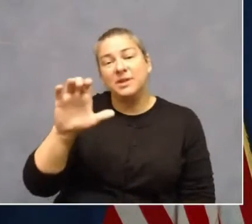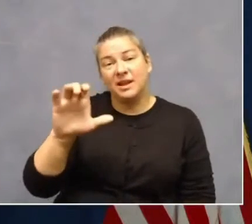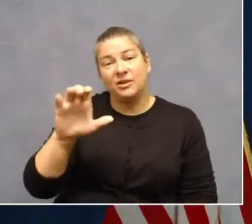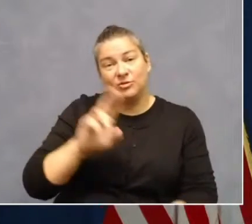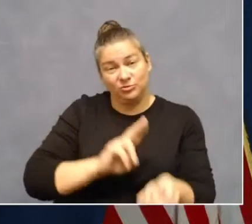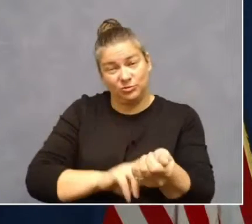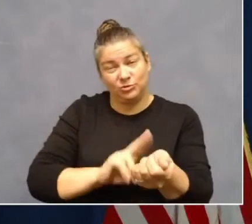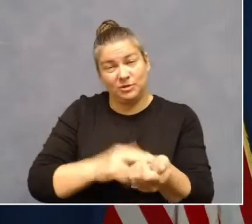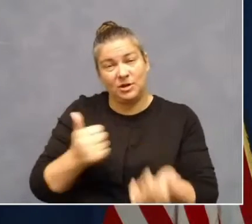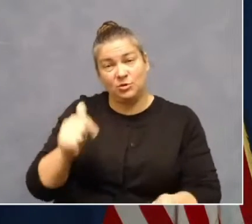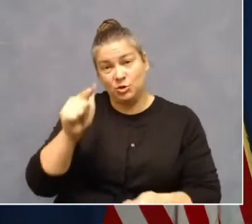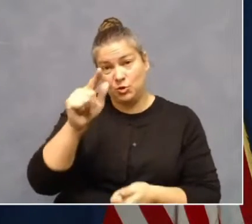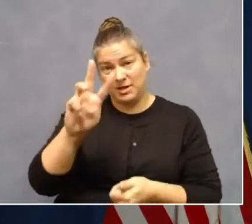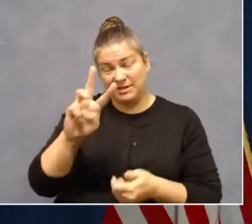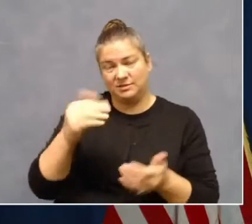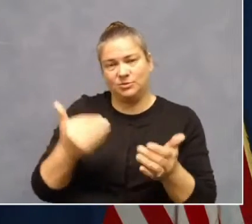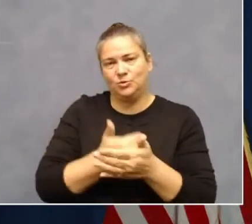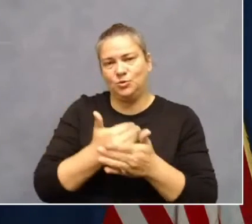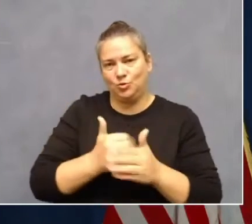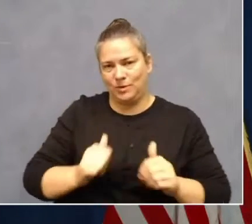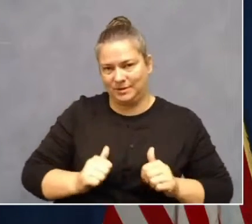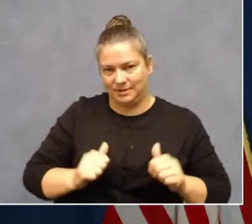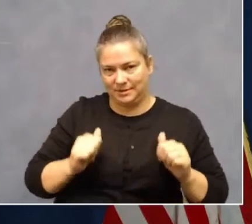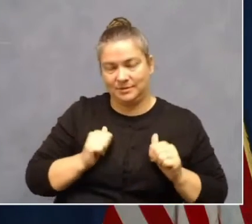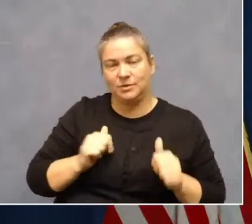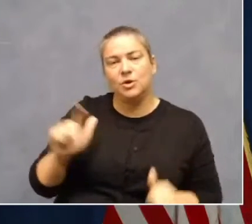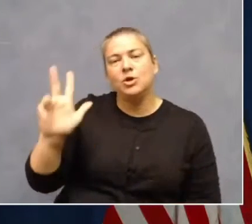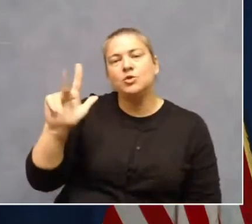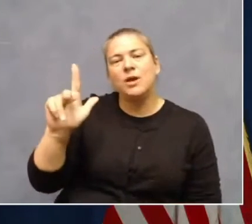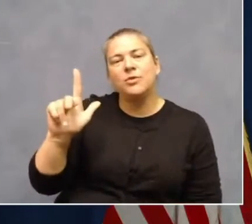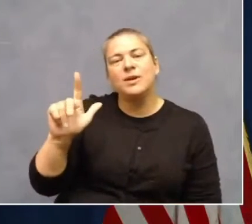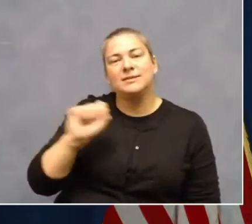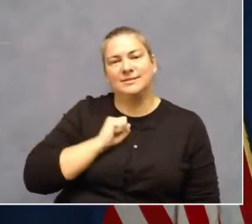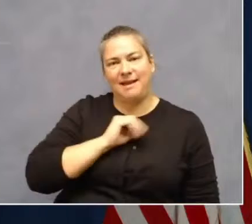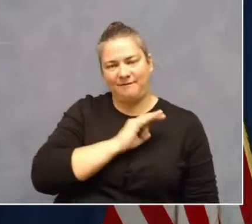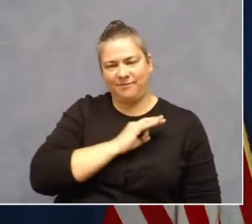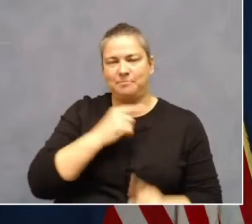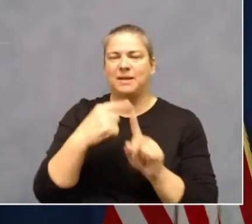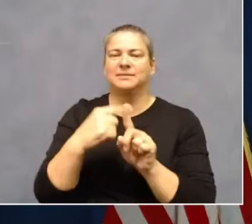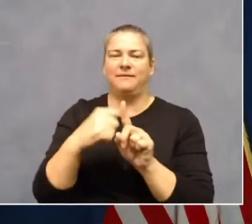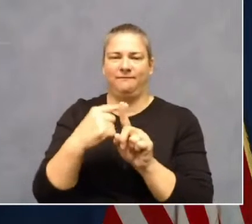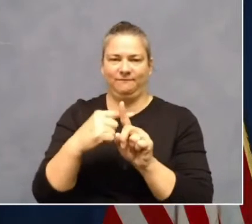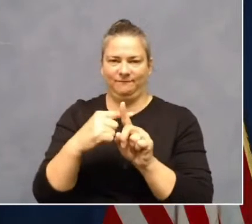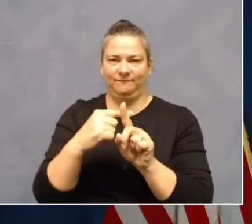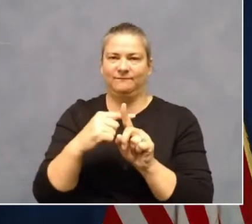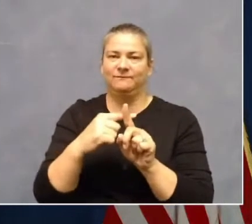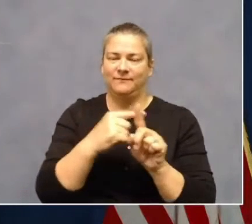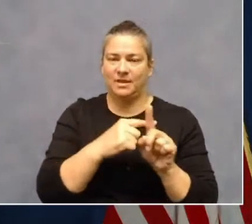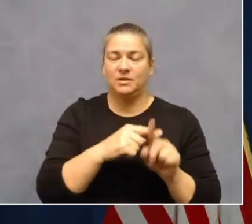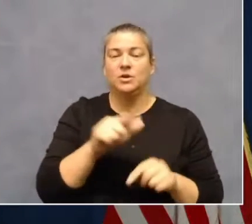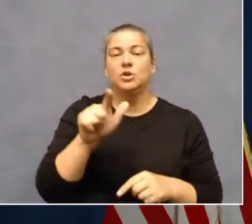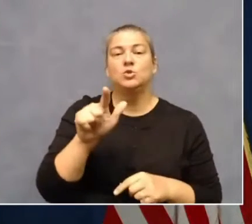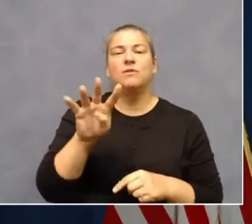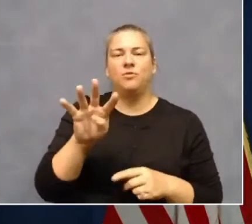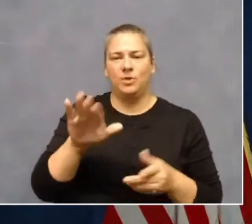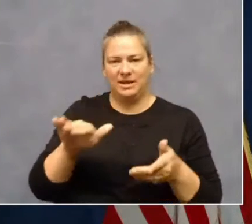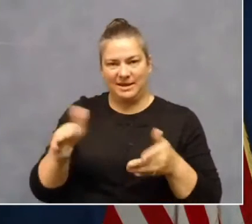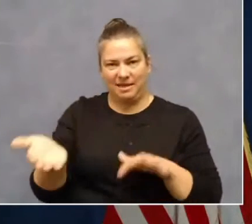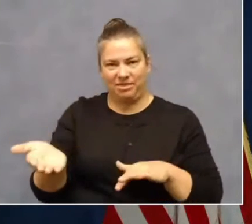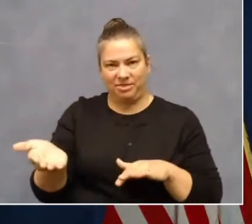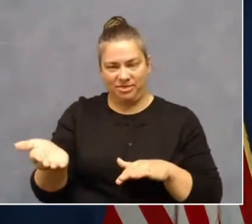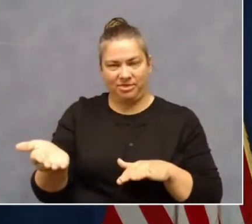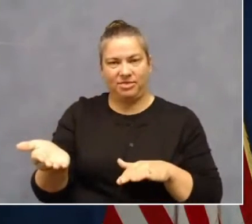26 new residents, 23 new staff testing positive, 24 additional deaths can fall